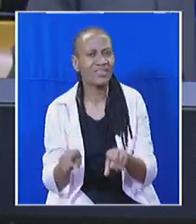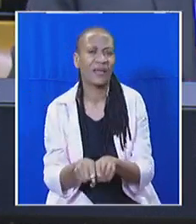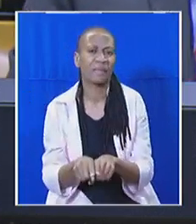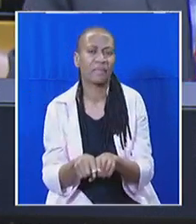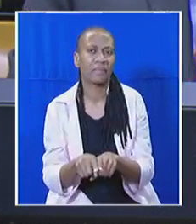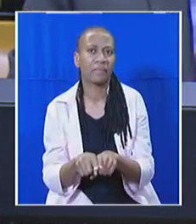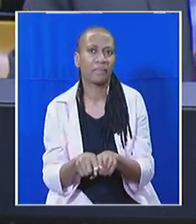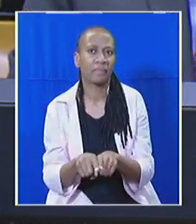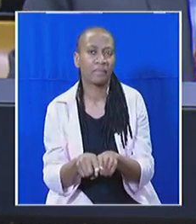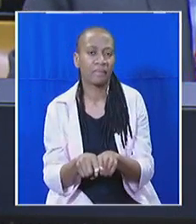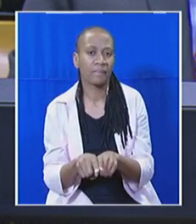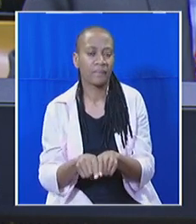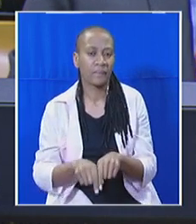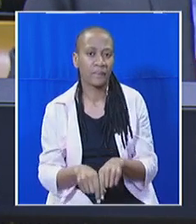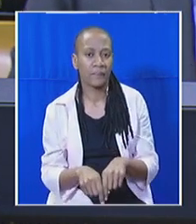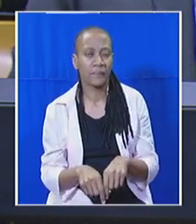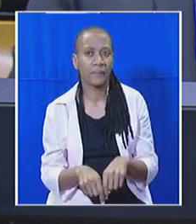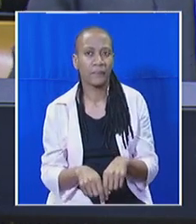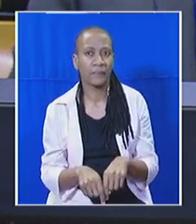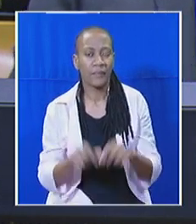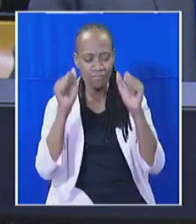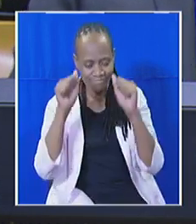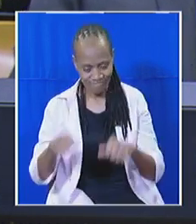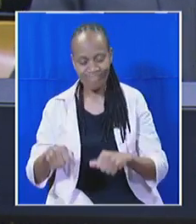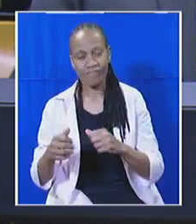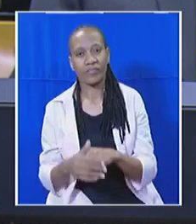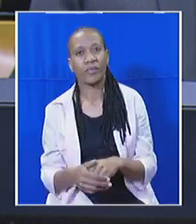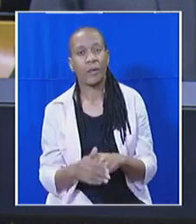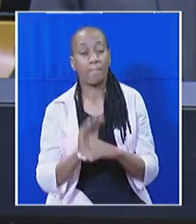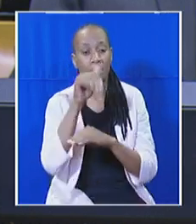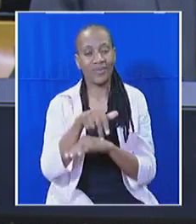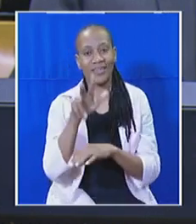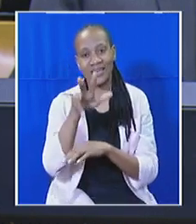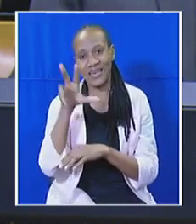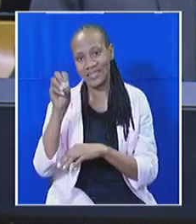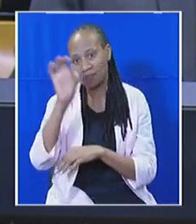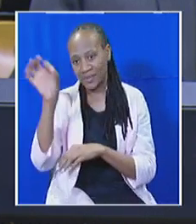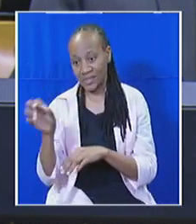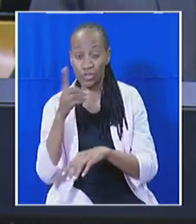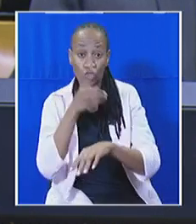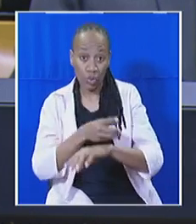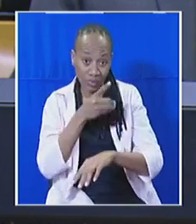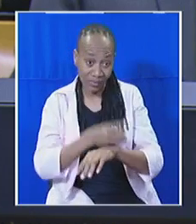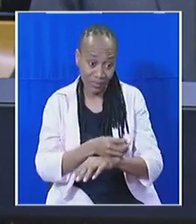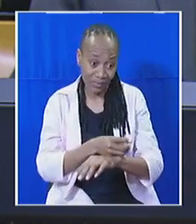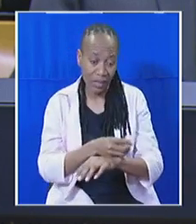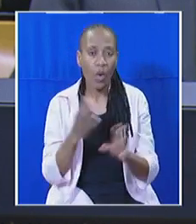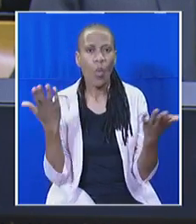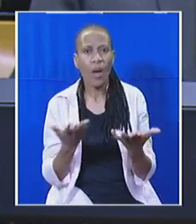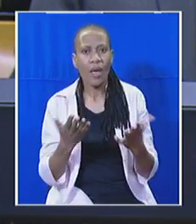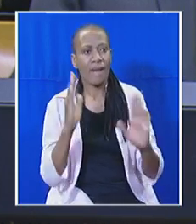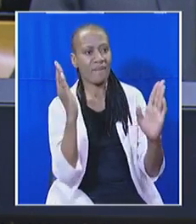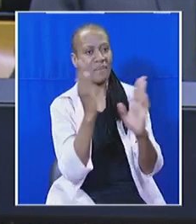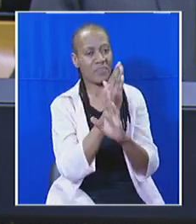rural province being the hardest hit. Yes, because more than 80% of doctors are in the private sector, saving